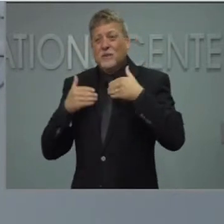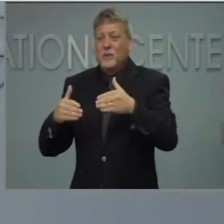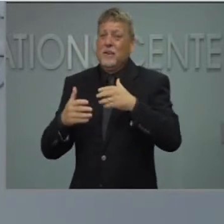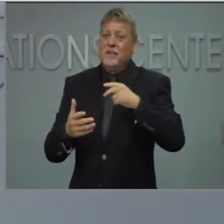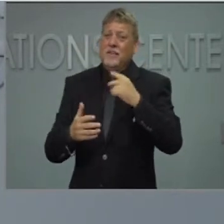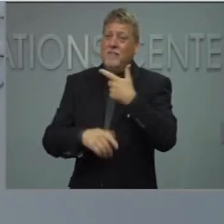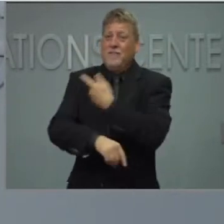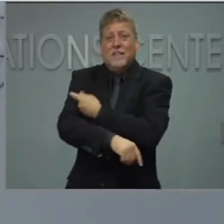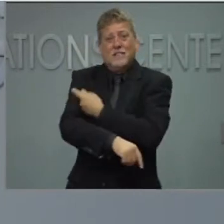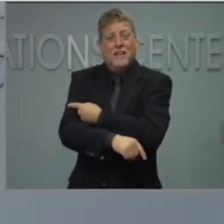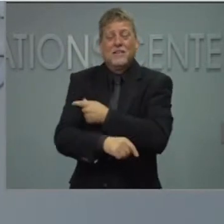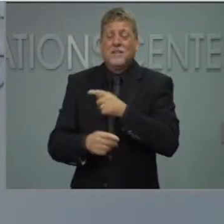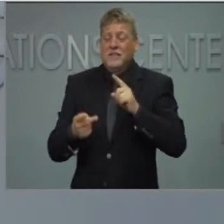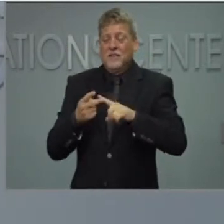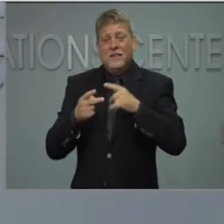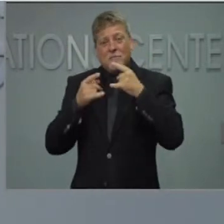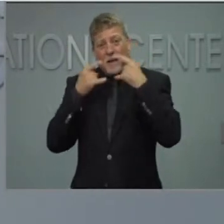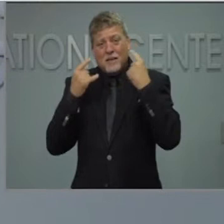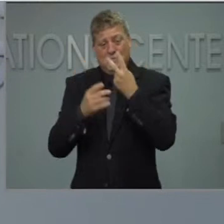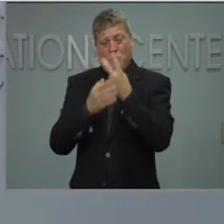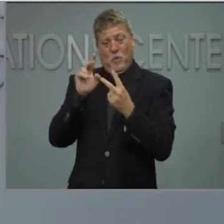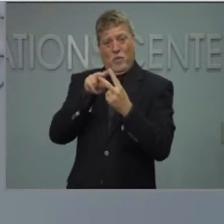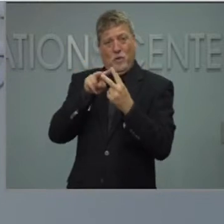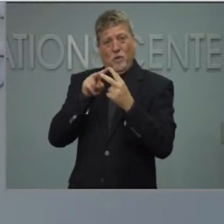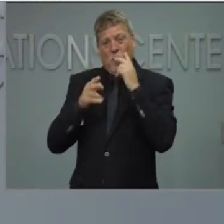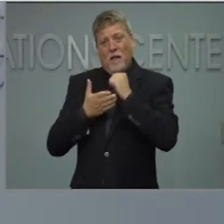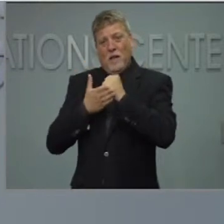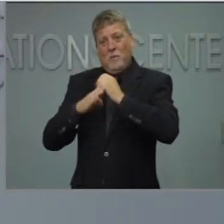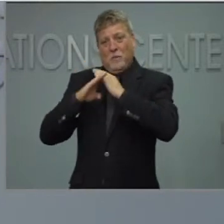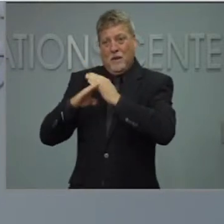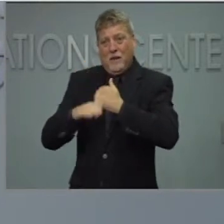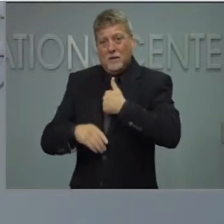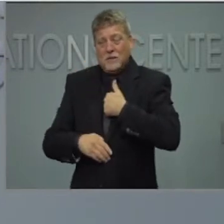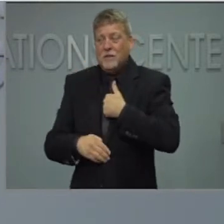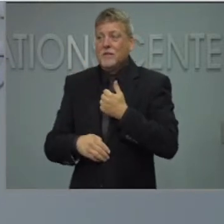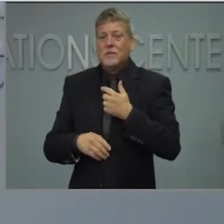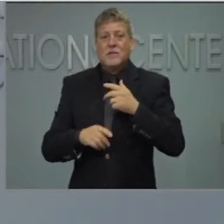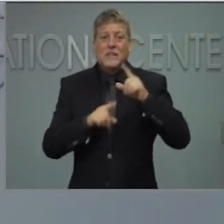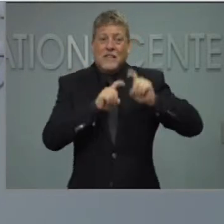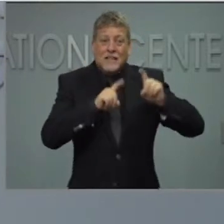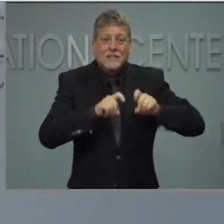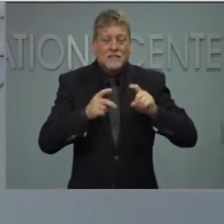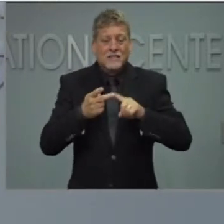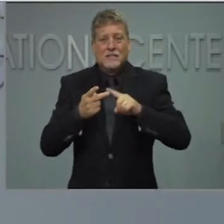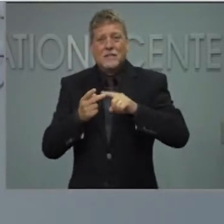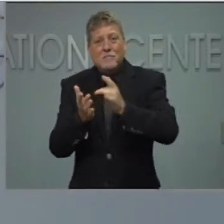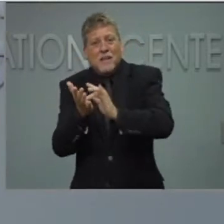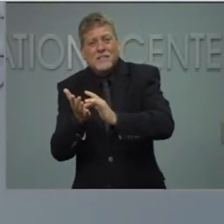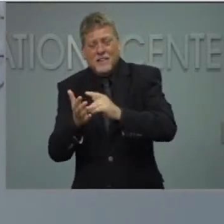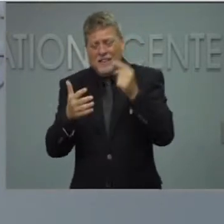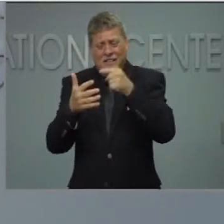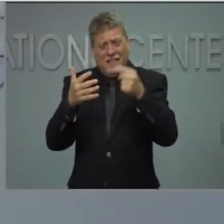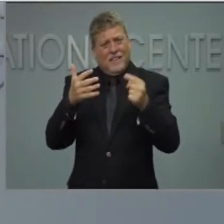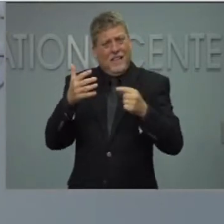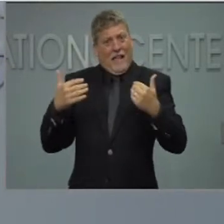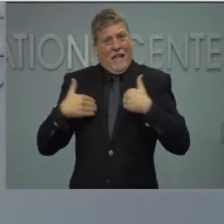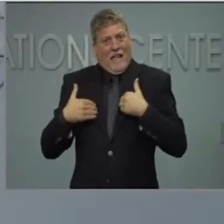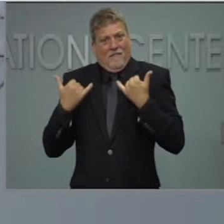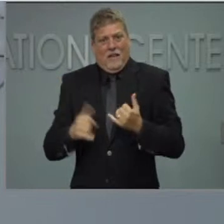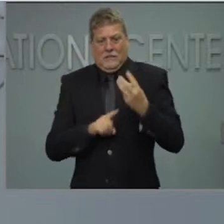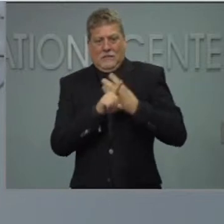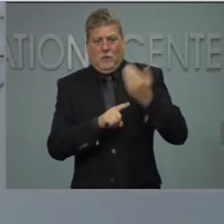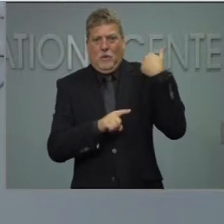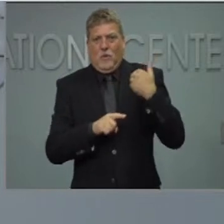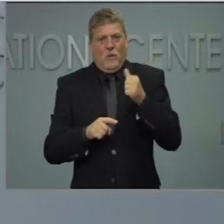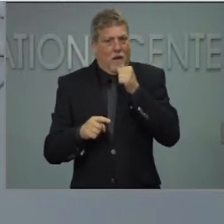need to wear masks to protect ourselves and those around us. We need to get tested, need to use treatments. I think if we do all of these things, we're gonna get through this. It